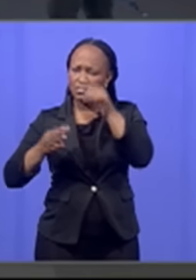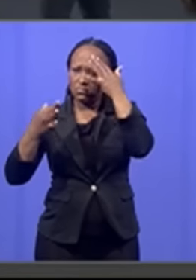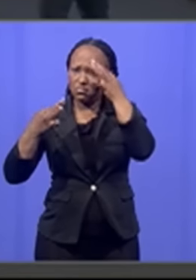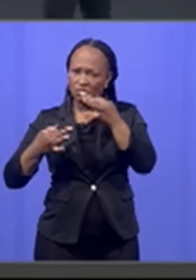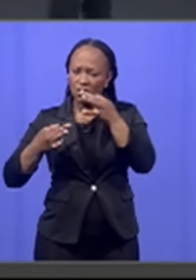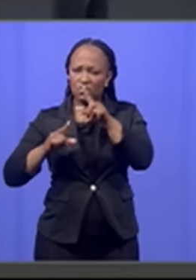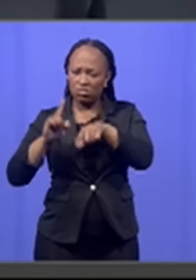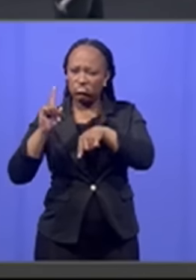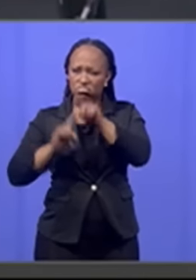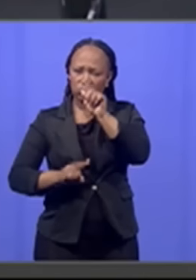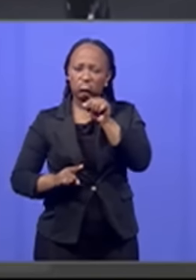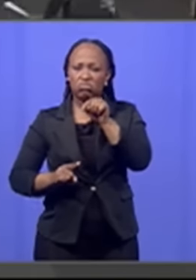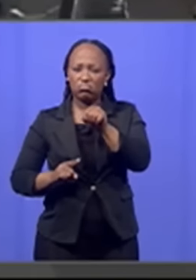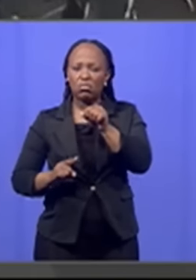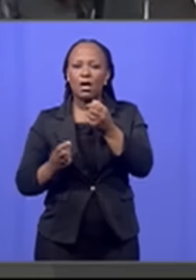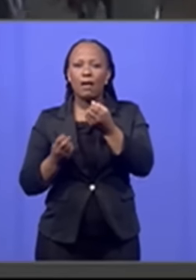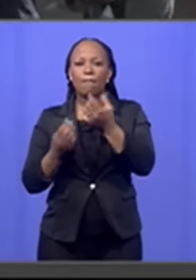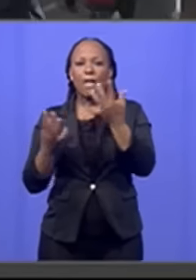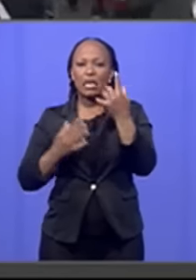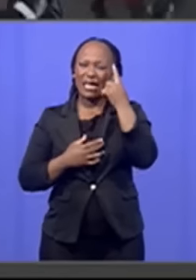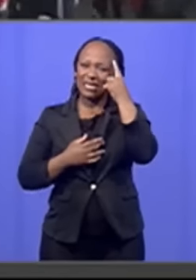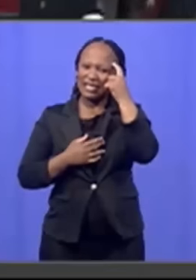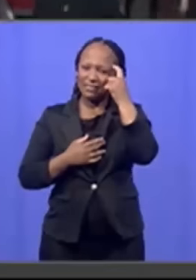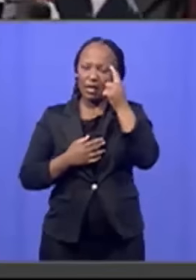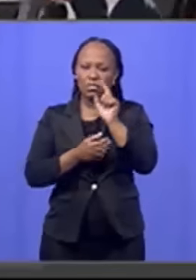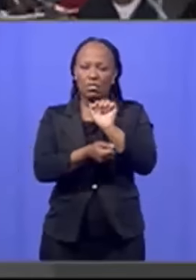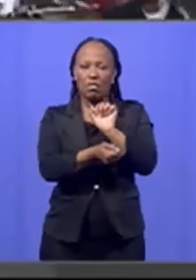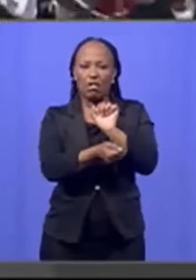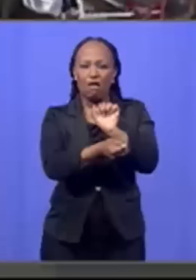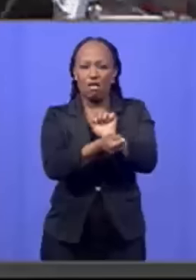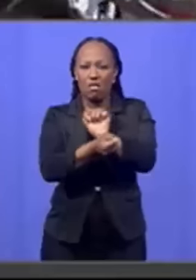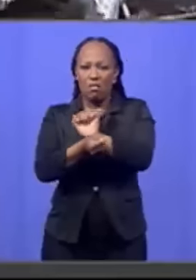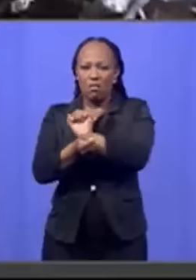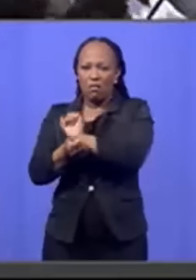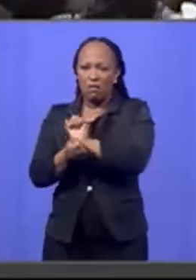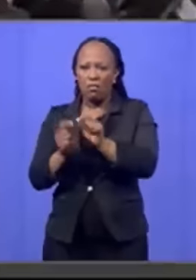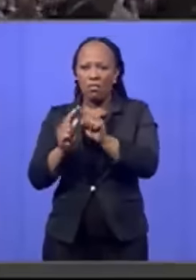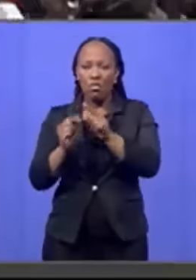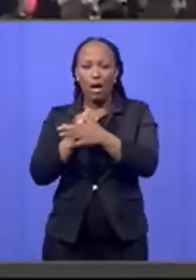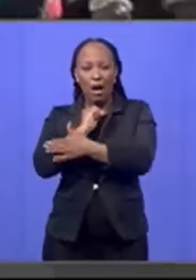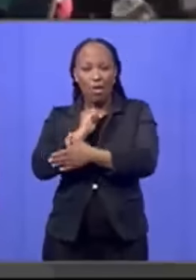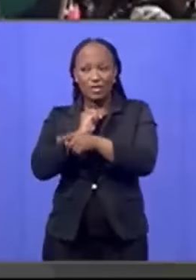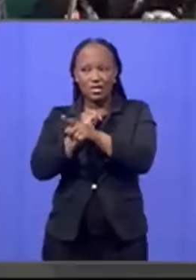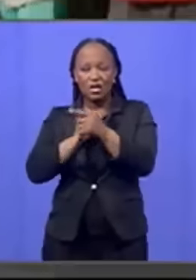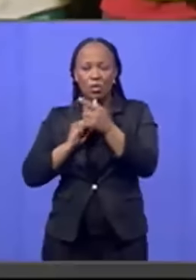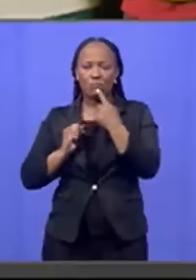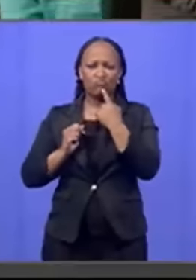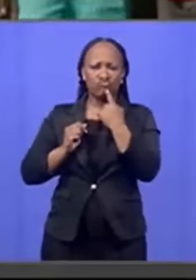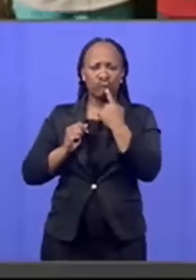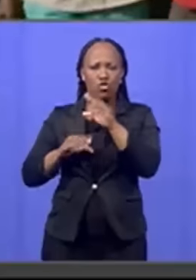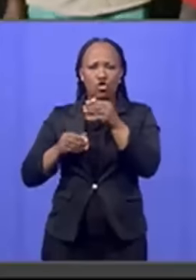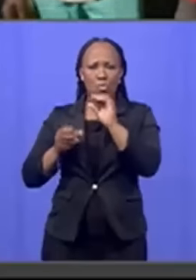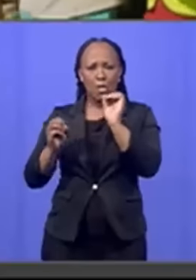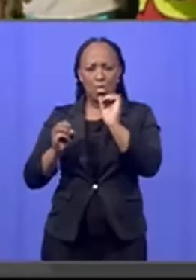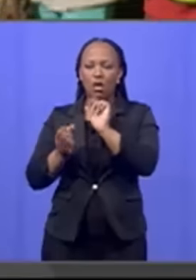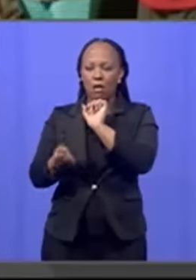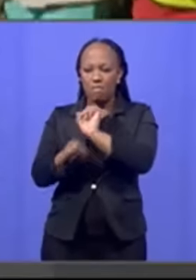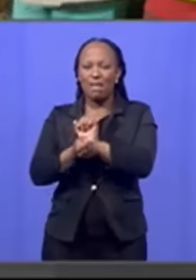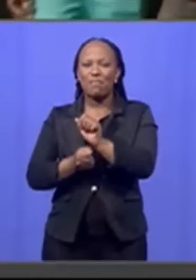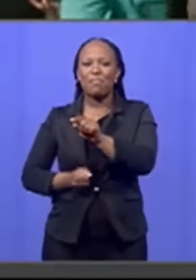kgahlanong le yona. Ba belellwa ba mmalwa ba ile ba tshwarwa ho tlalwa hore ba naheng ena ntle le ditokomane. Baahi